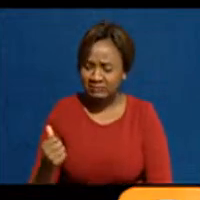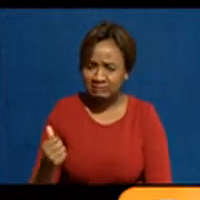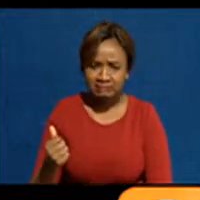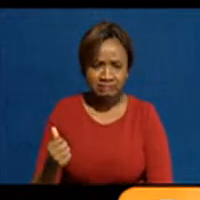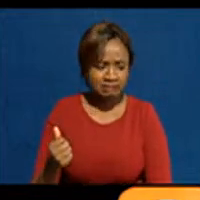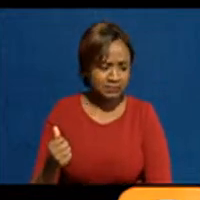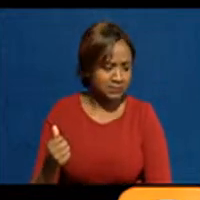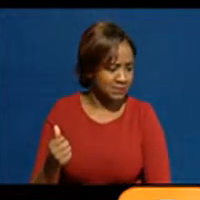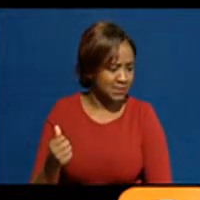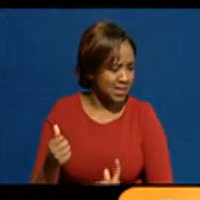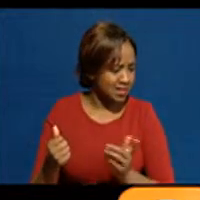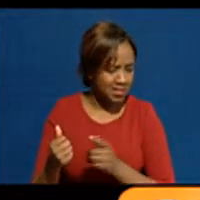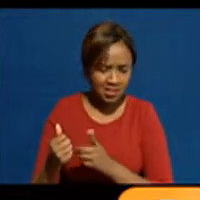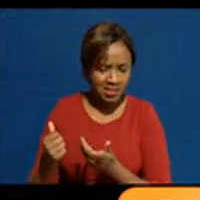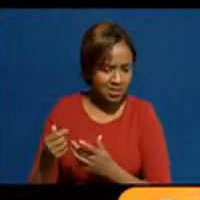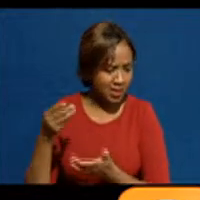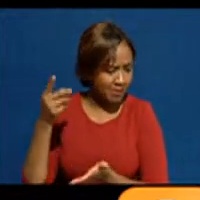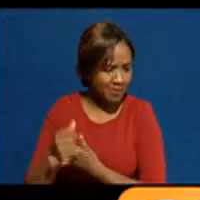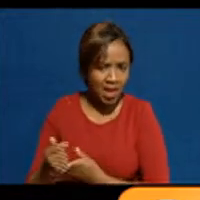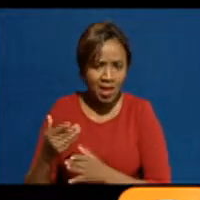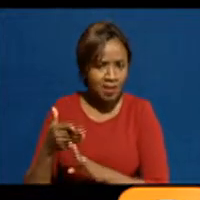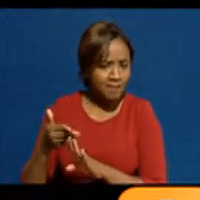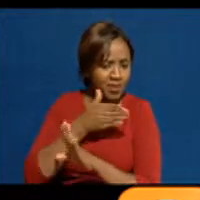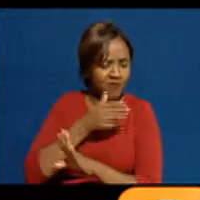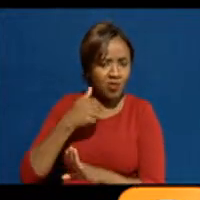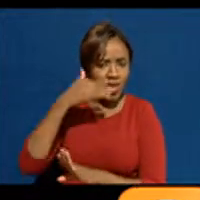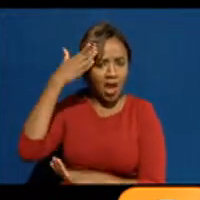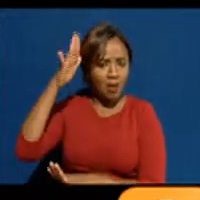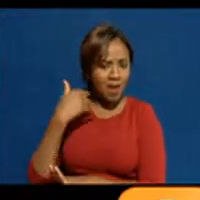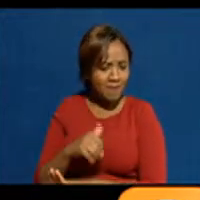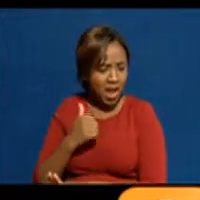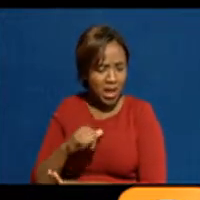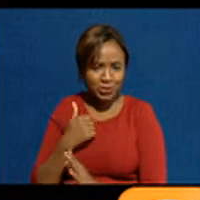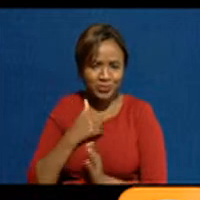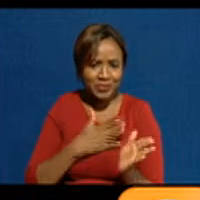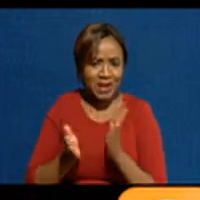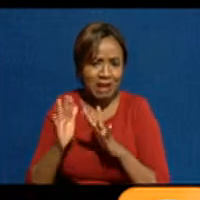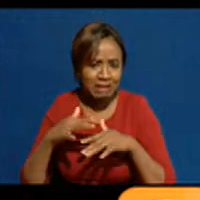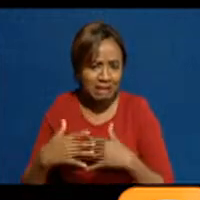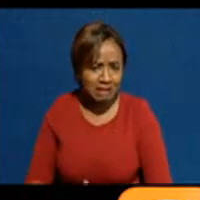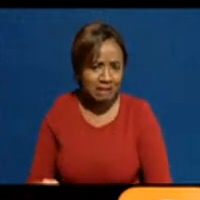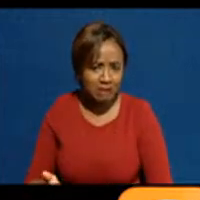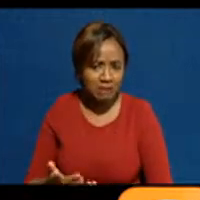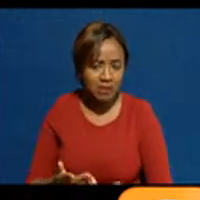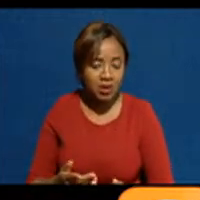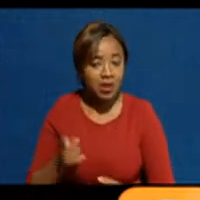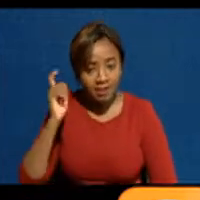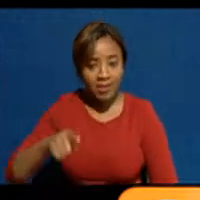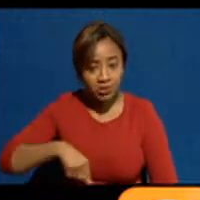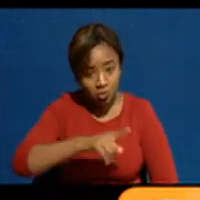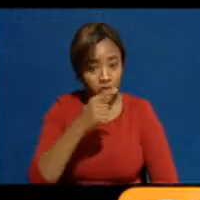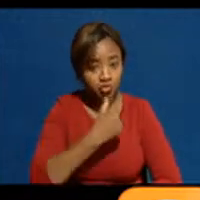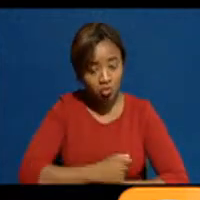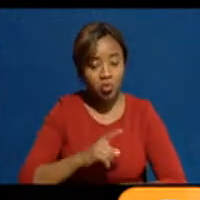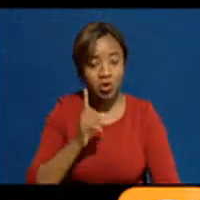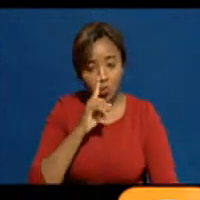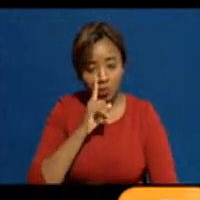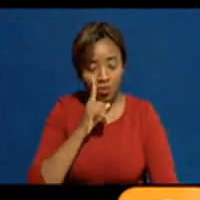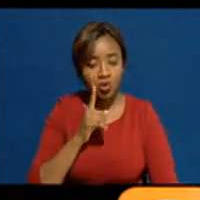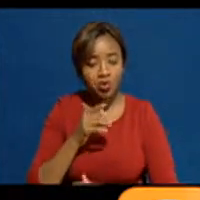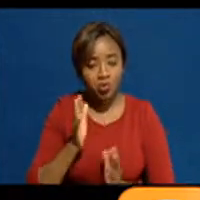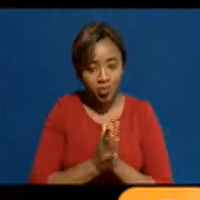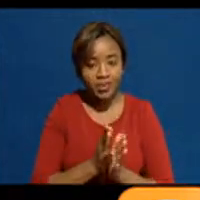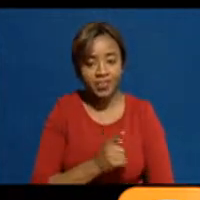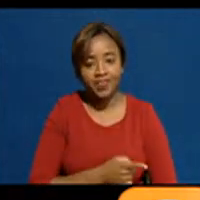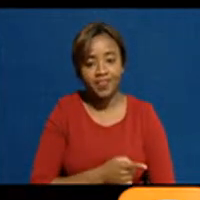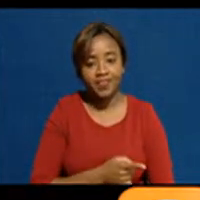are things that you have not been foretold about. These are things that you're supposed to have. And these are things that a child should be able